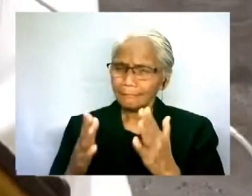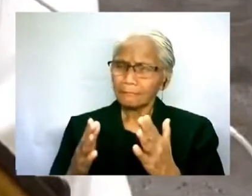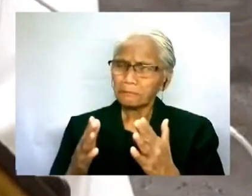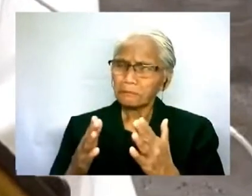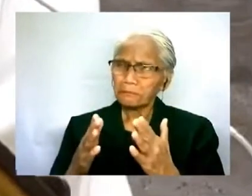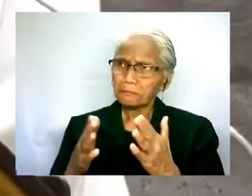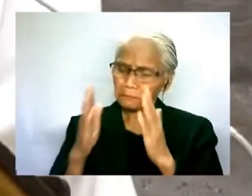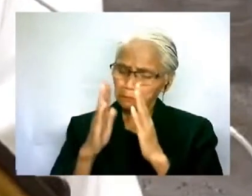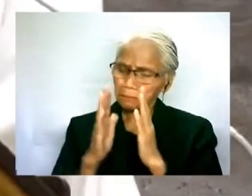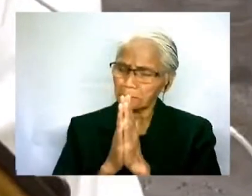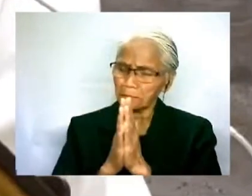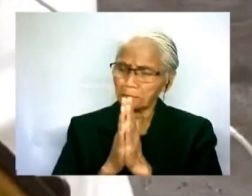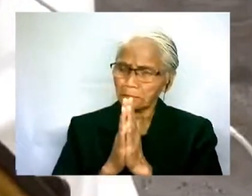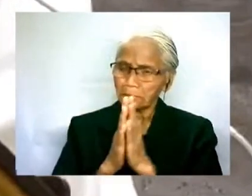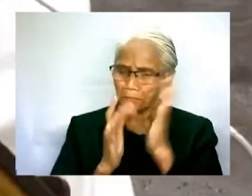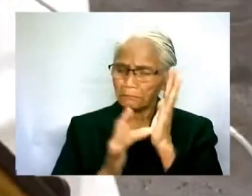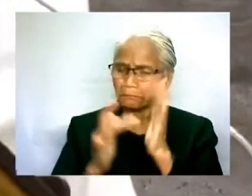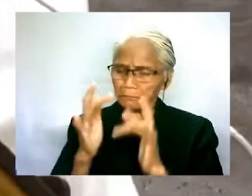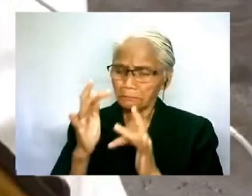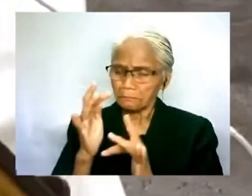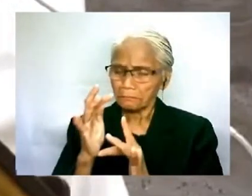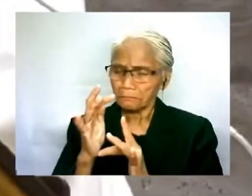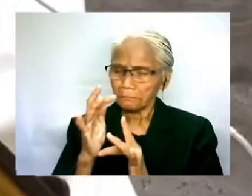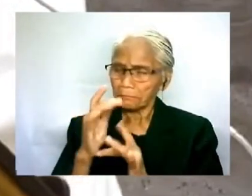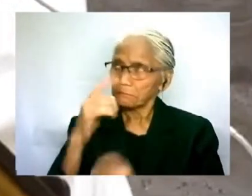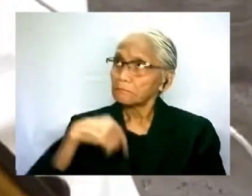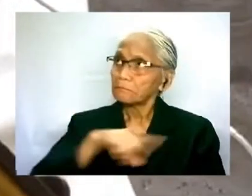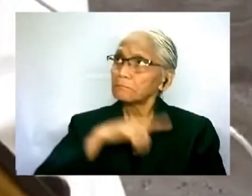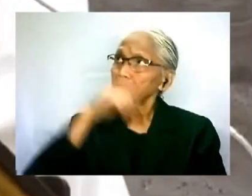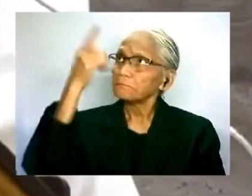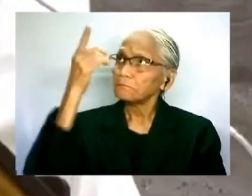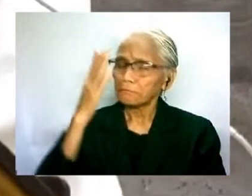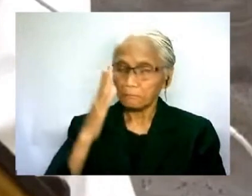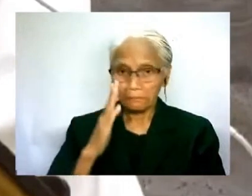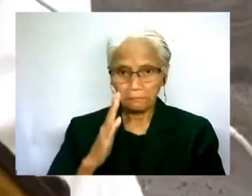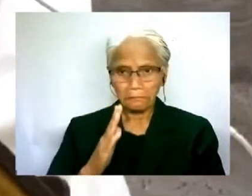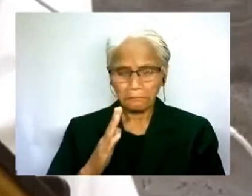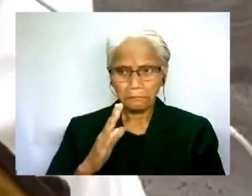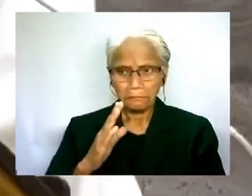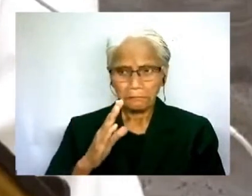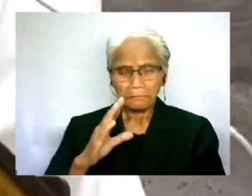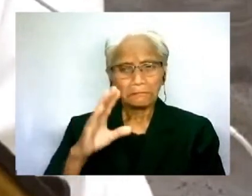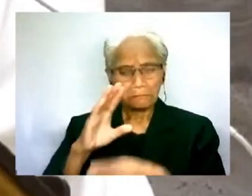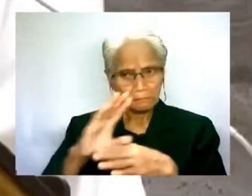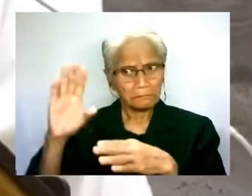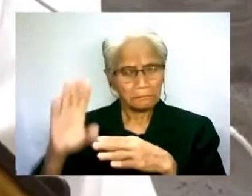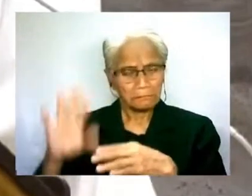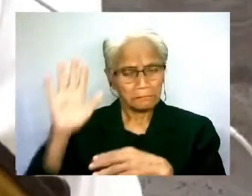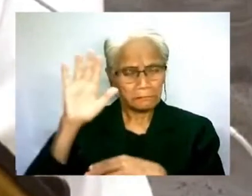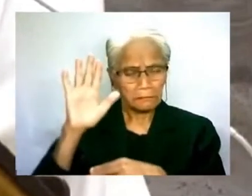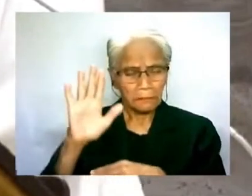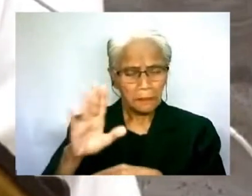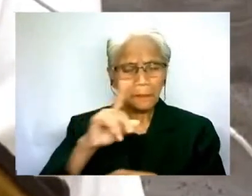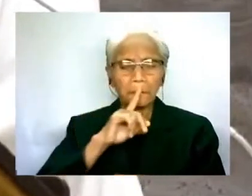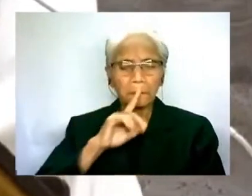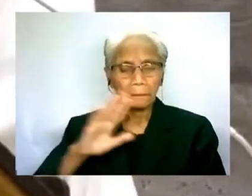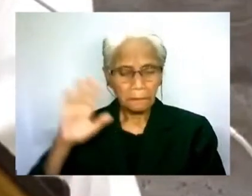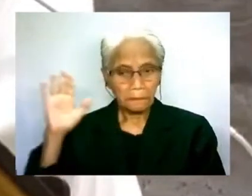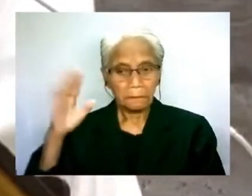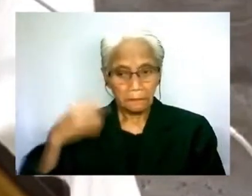Jesus, our God, to fulfill His promise to us in the way that